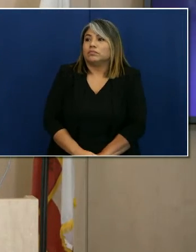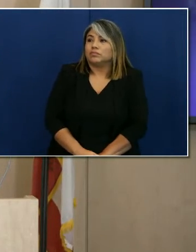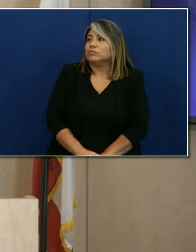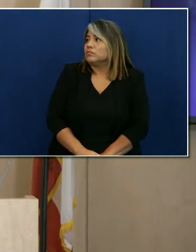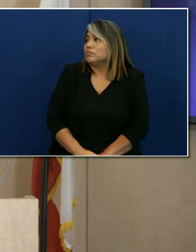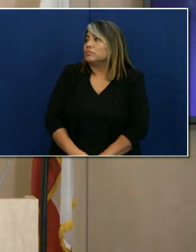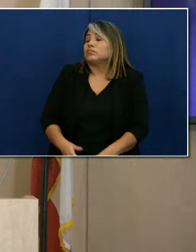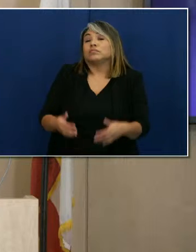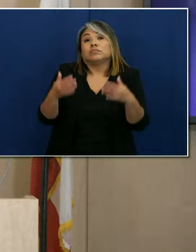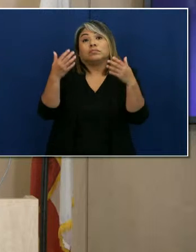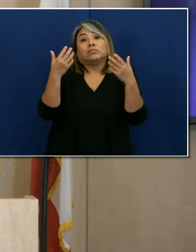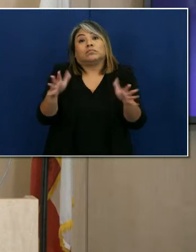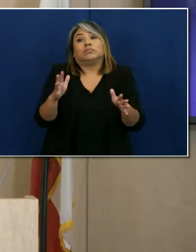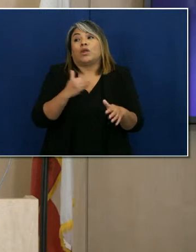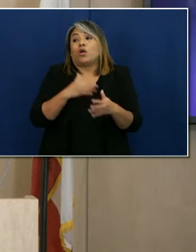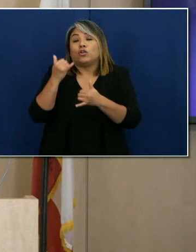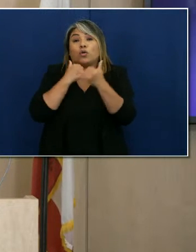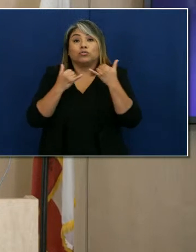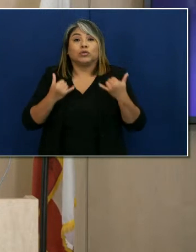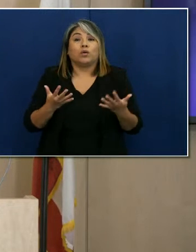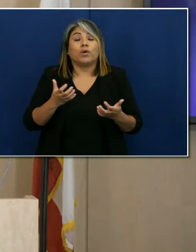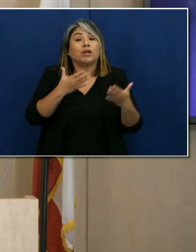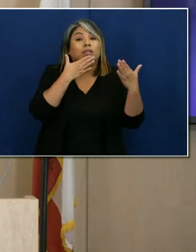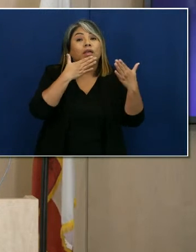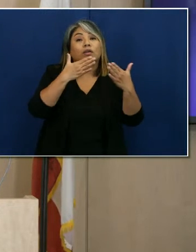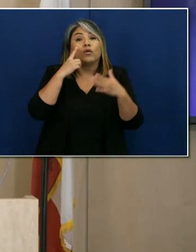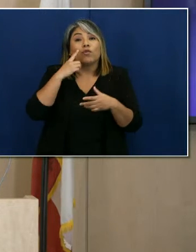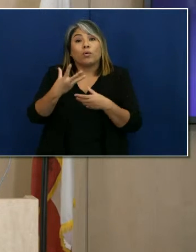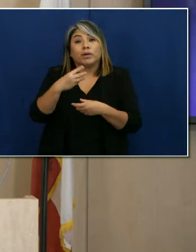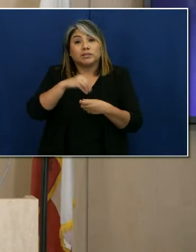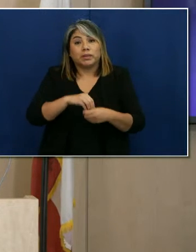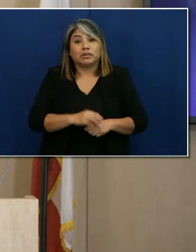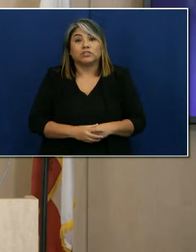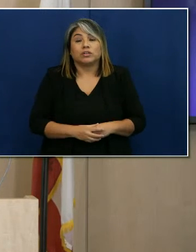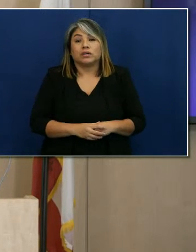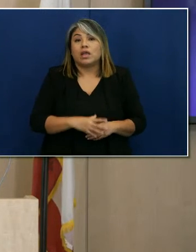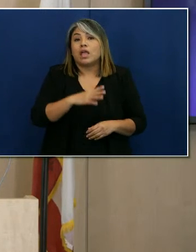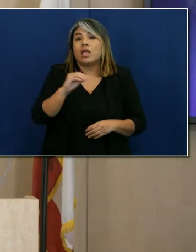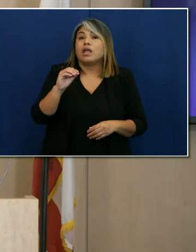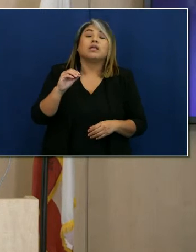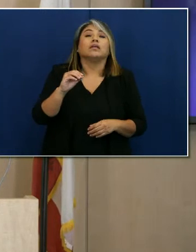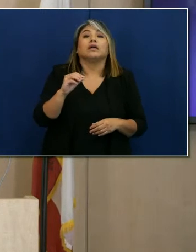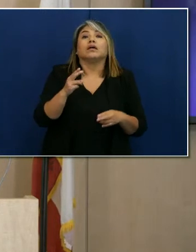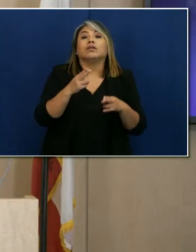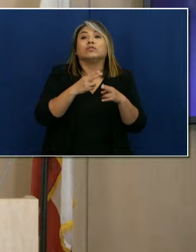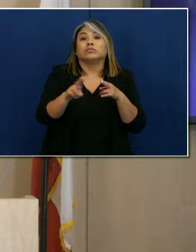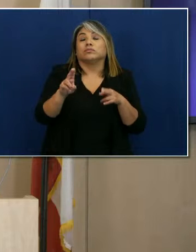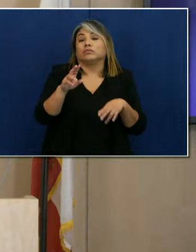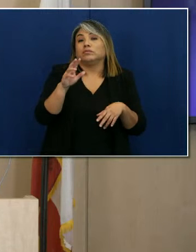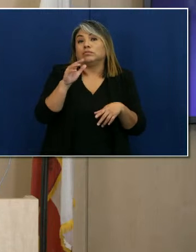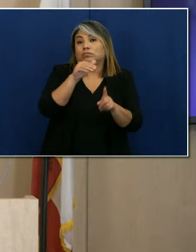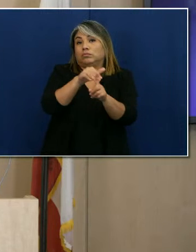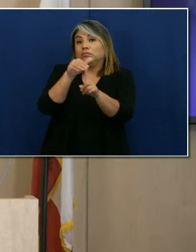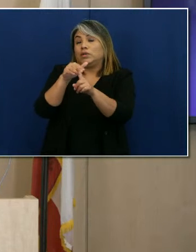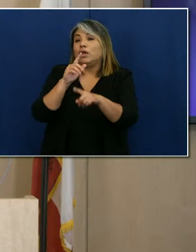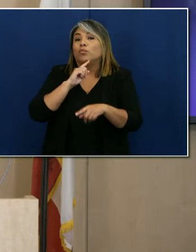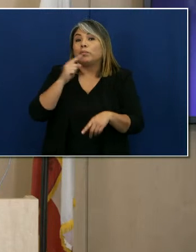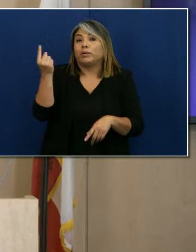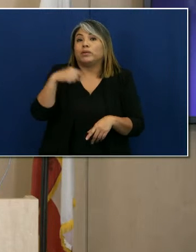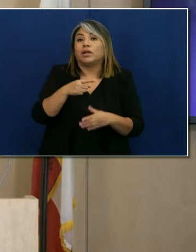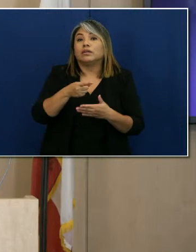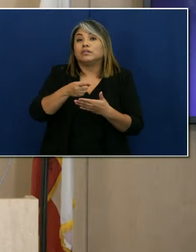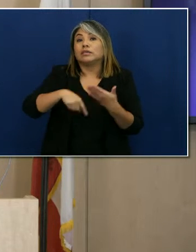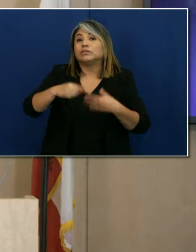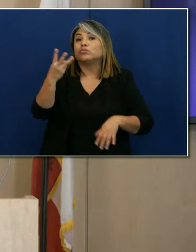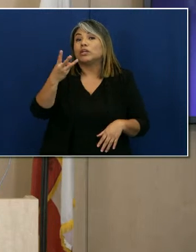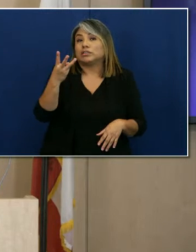Well, that completes our calls for today. We want to thank you for your participation, and just a very quick reminder that we're going to be returning